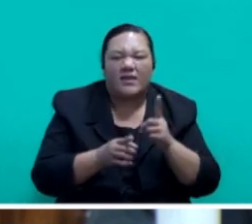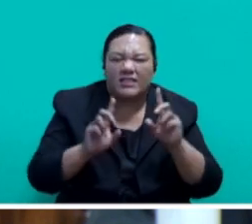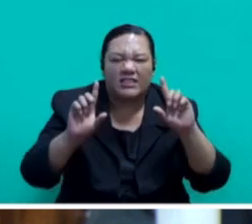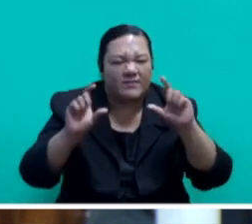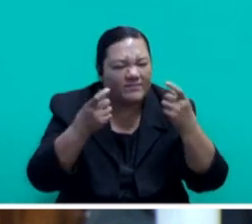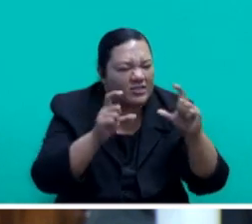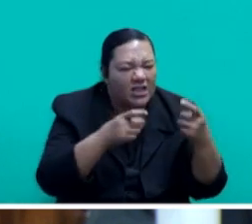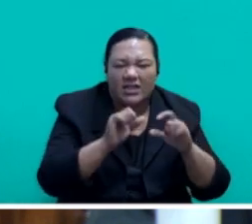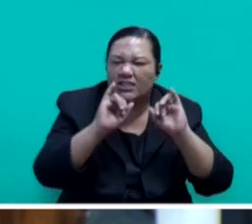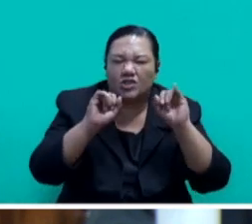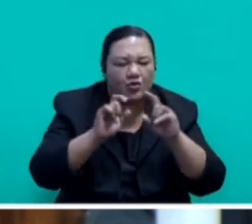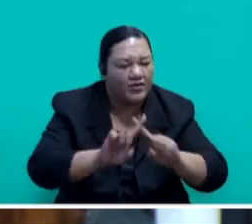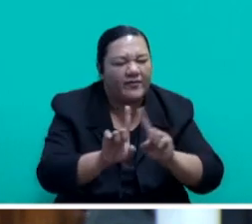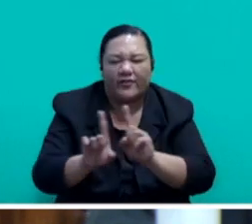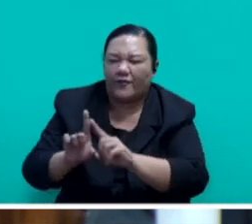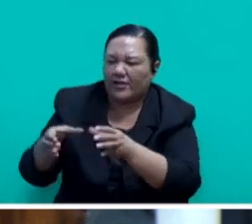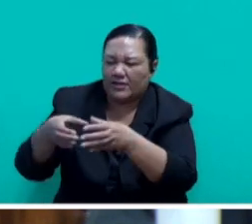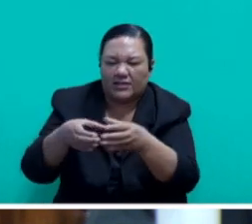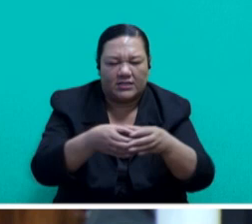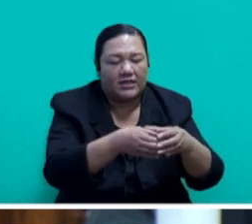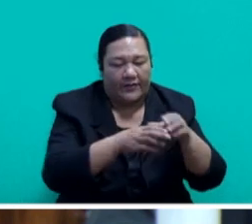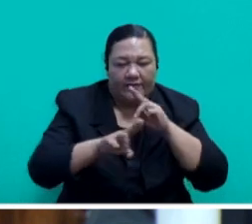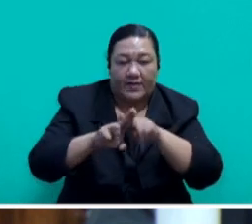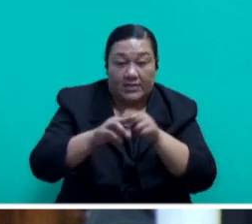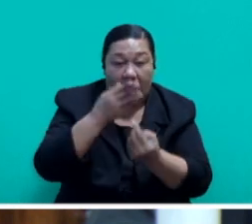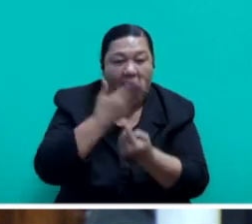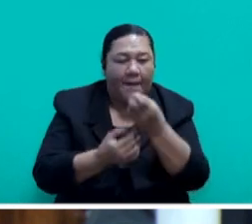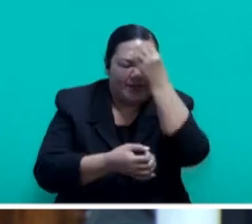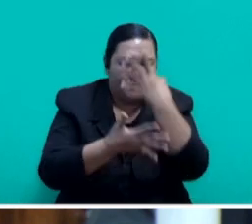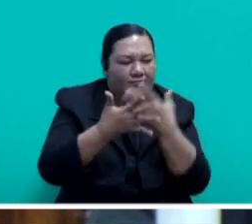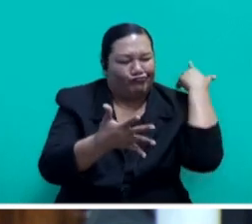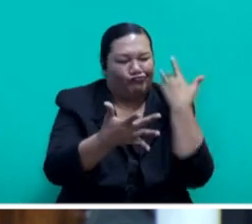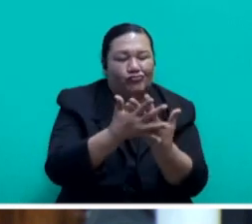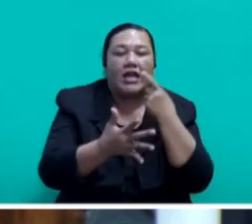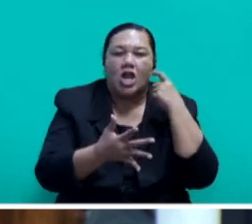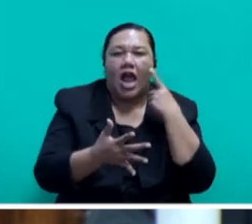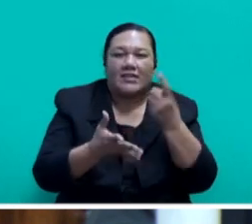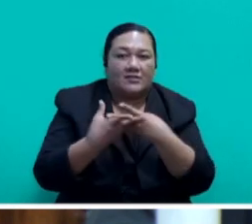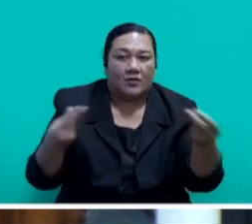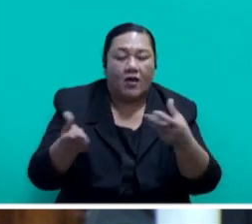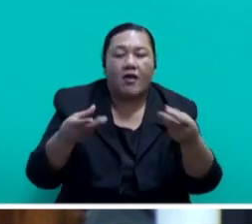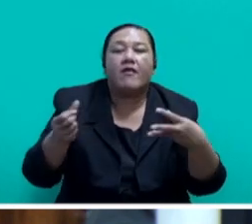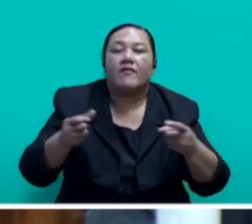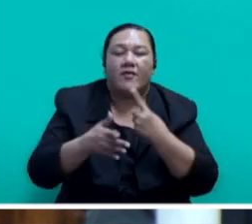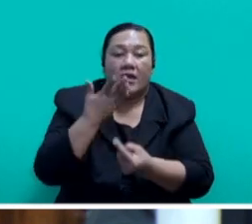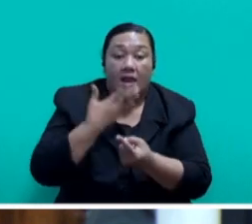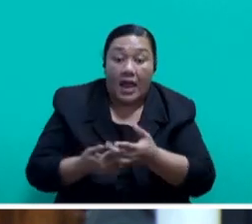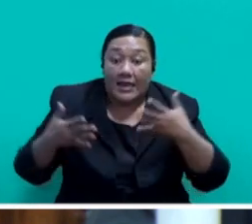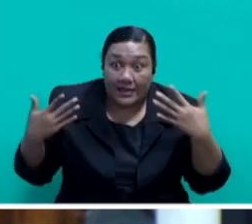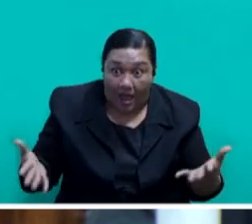Fiji. While we have made significant progress, it is vital to acknowledge that our work has just